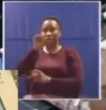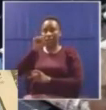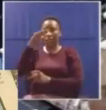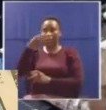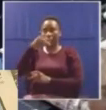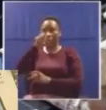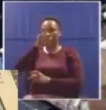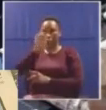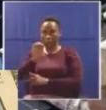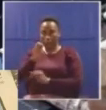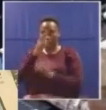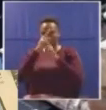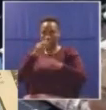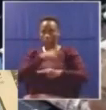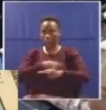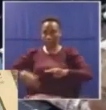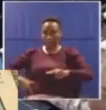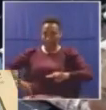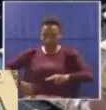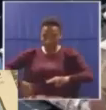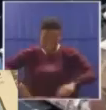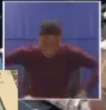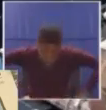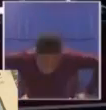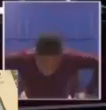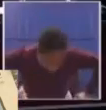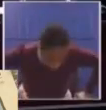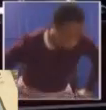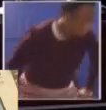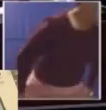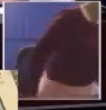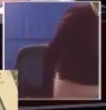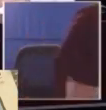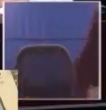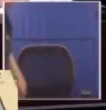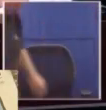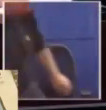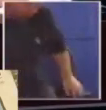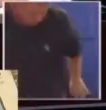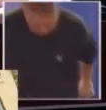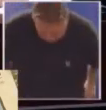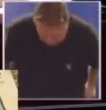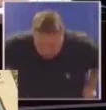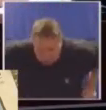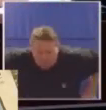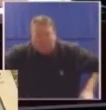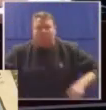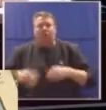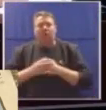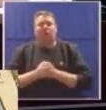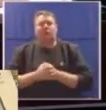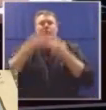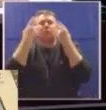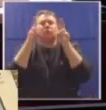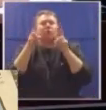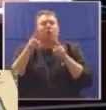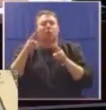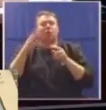the President. Honorable Speaker and honorable members, the pledges made by the International Partners